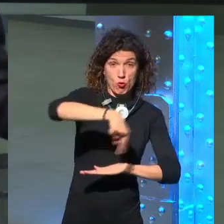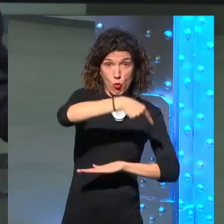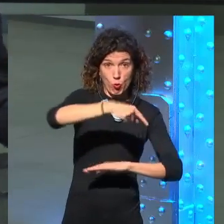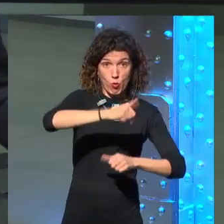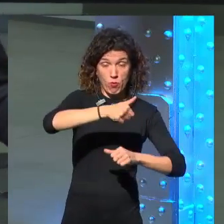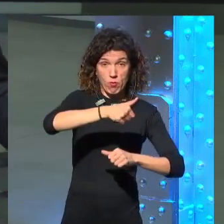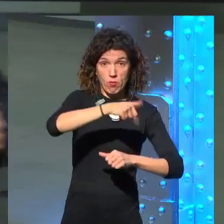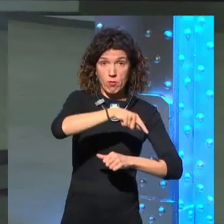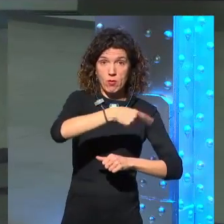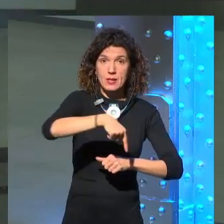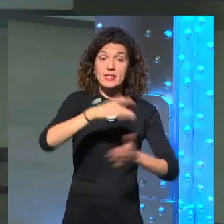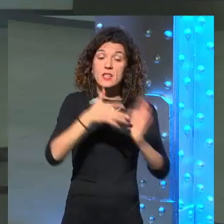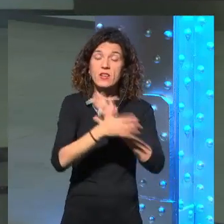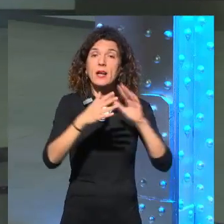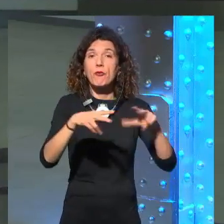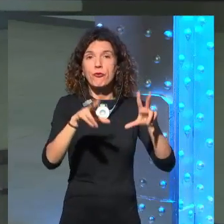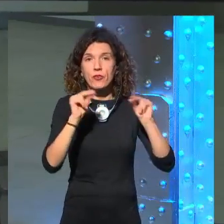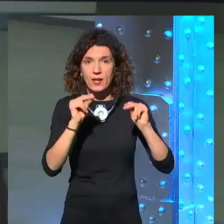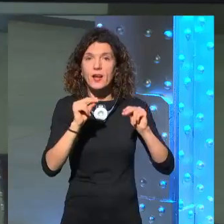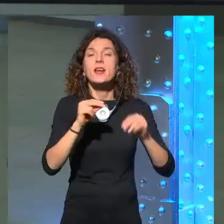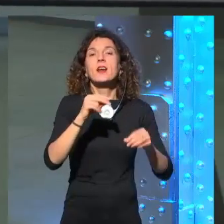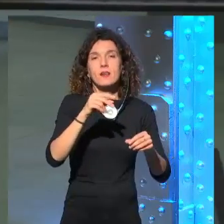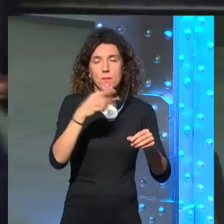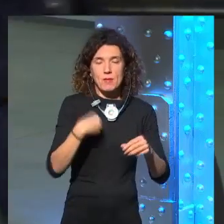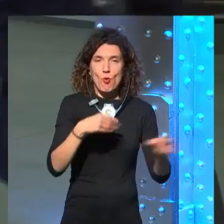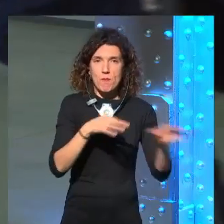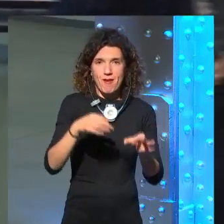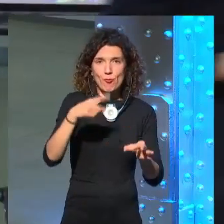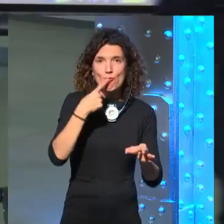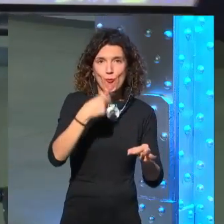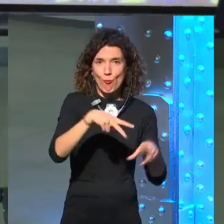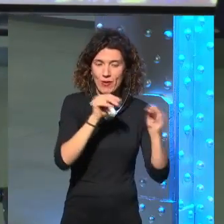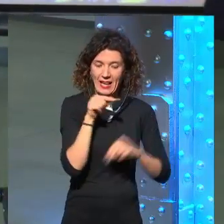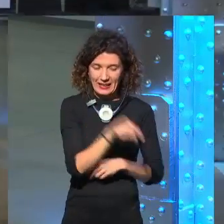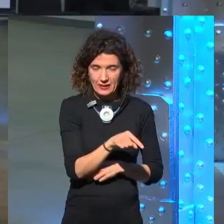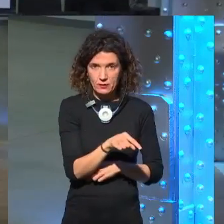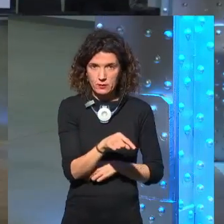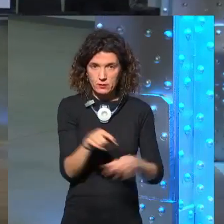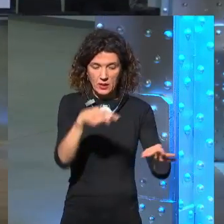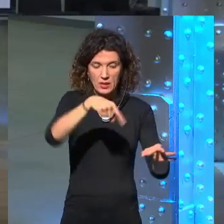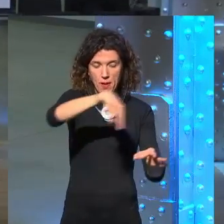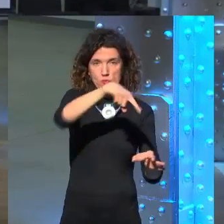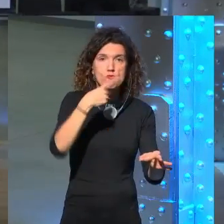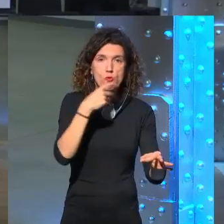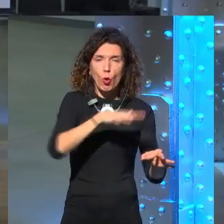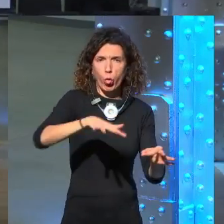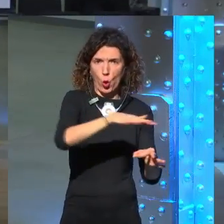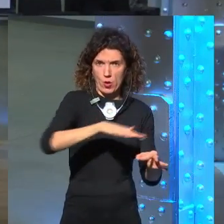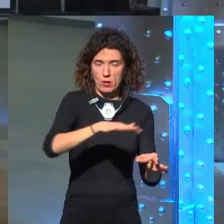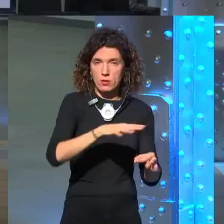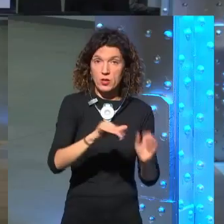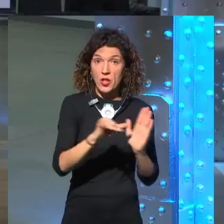end at the red magnet. Now the red magnet is somewhere in here, so if I'm very close to the red